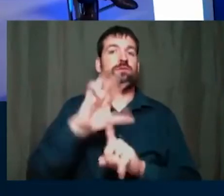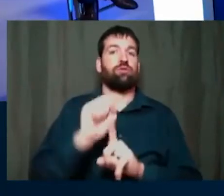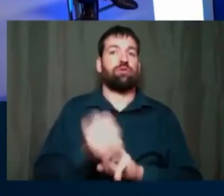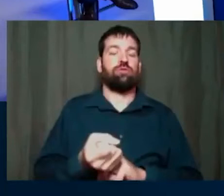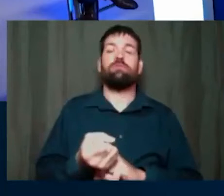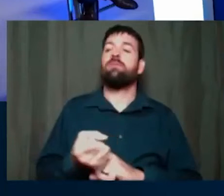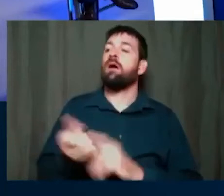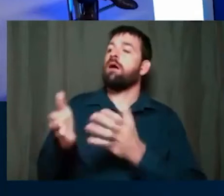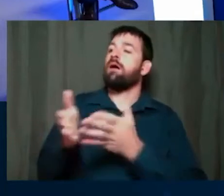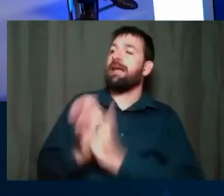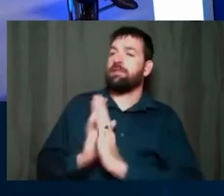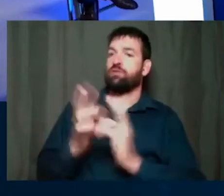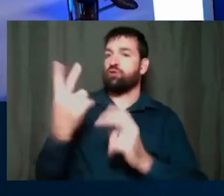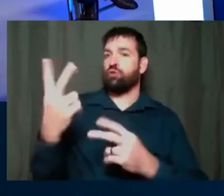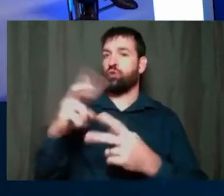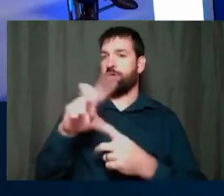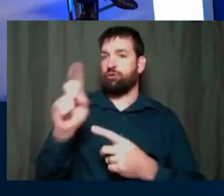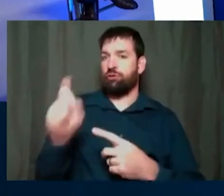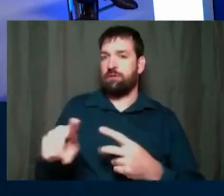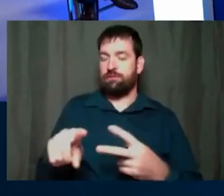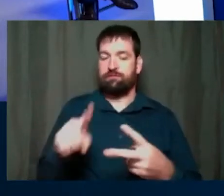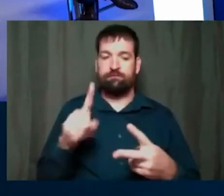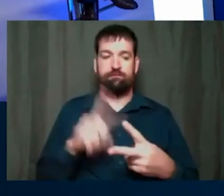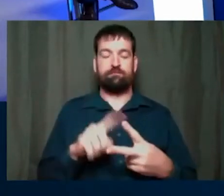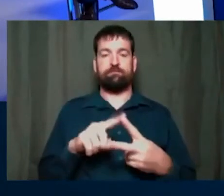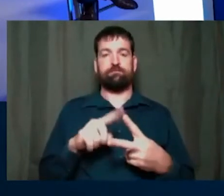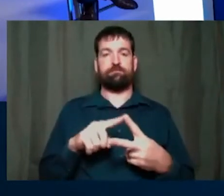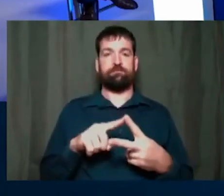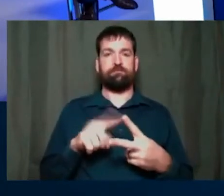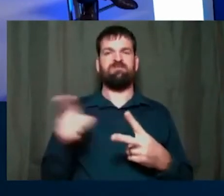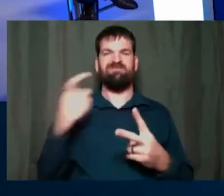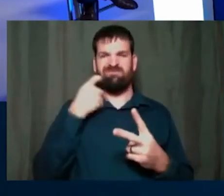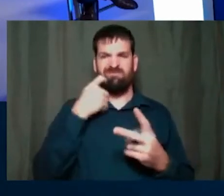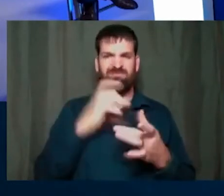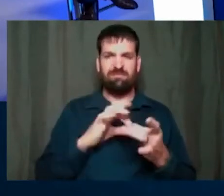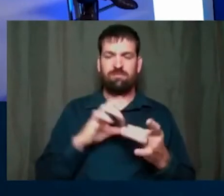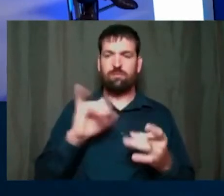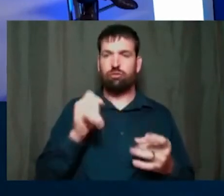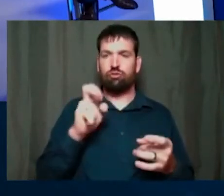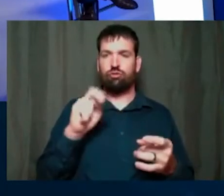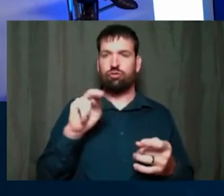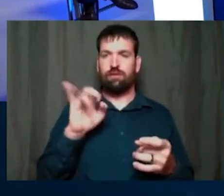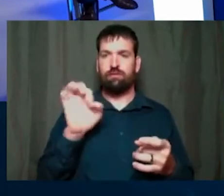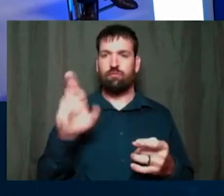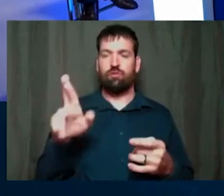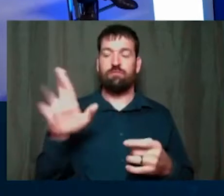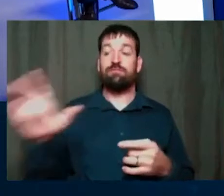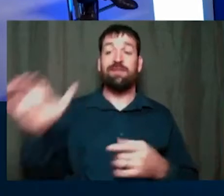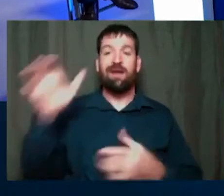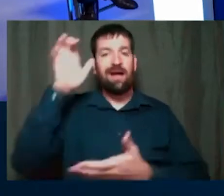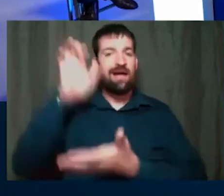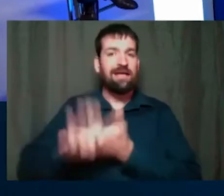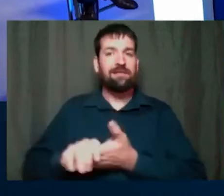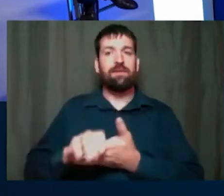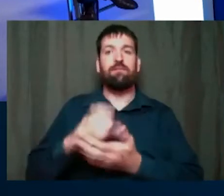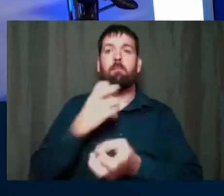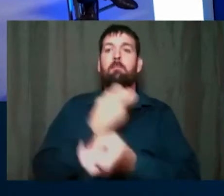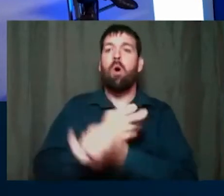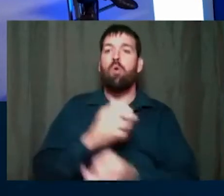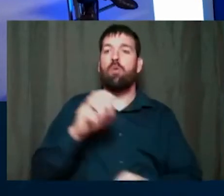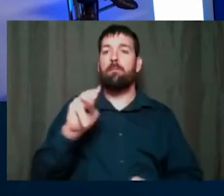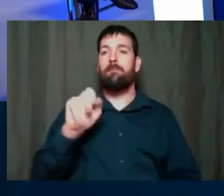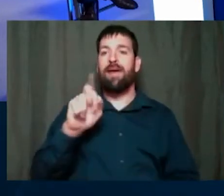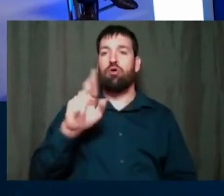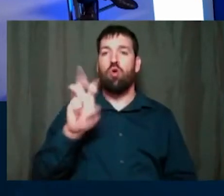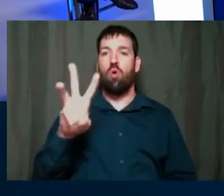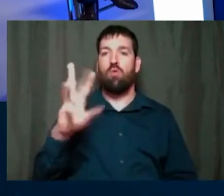got two questions, but I'm going to ask this question first because you just mentioned it. Jennifer says her husband is a bone marrow transplant patient. They have 4 kids, 2 in college,